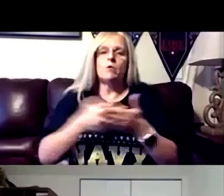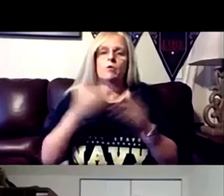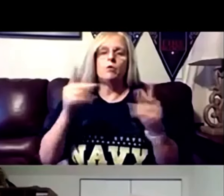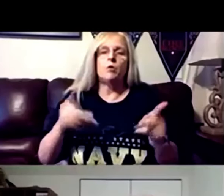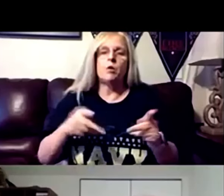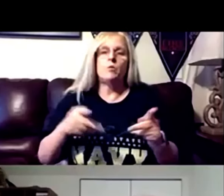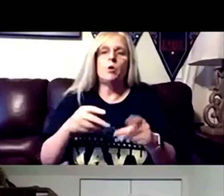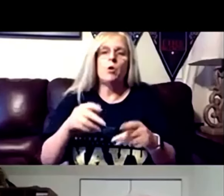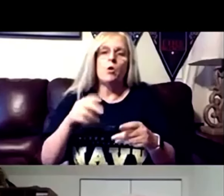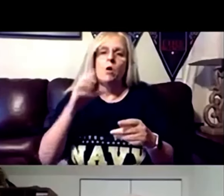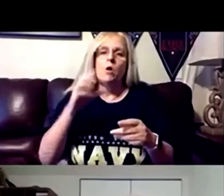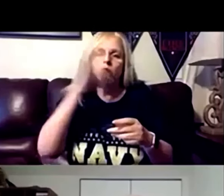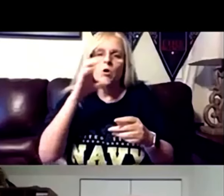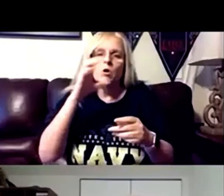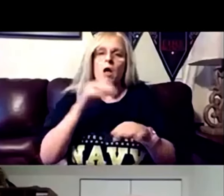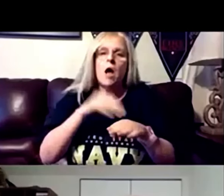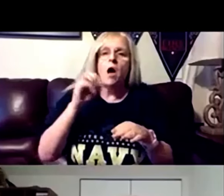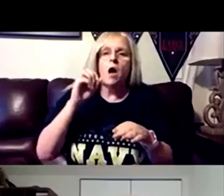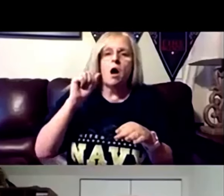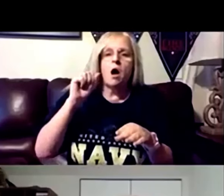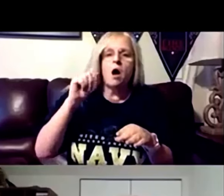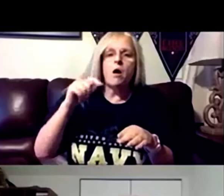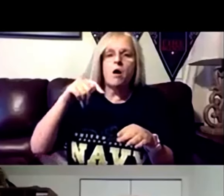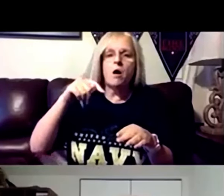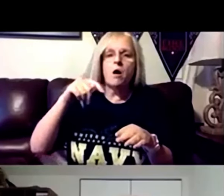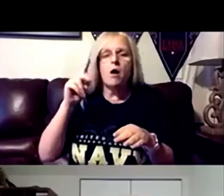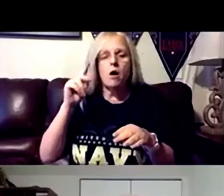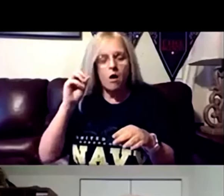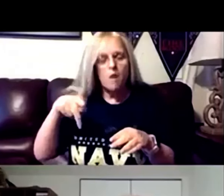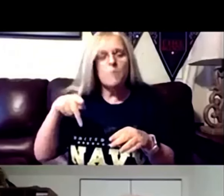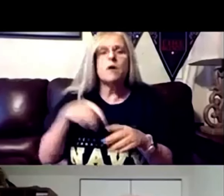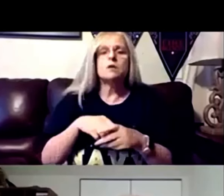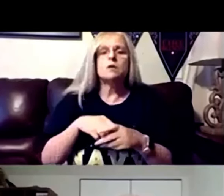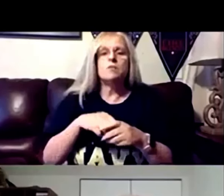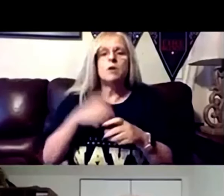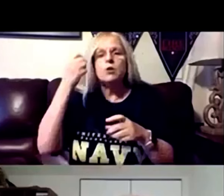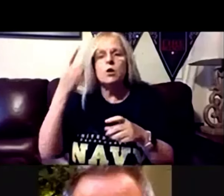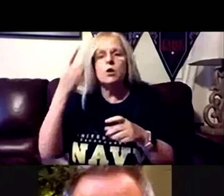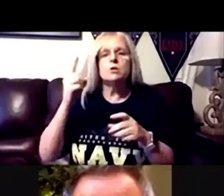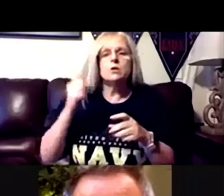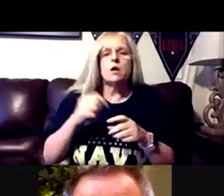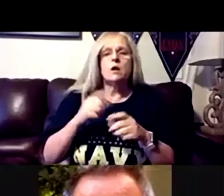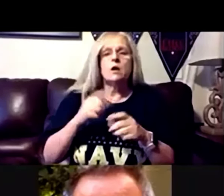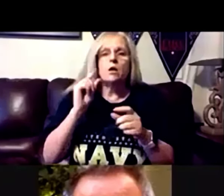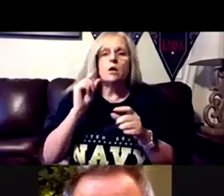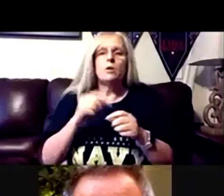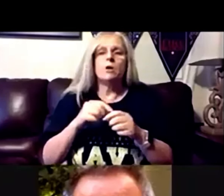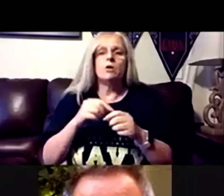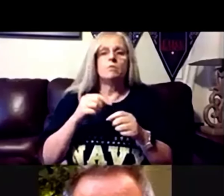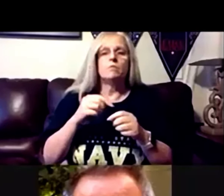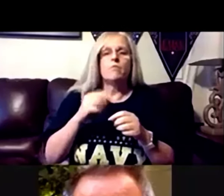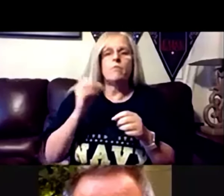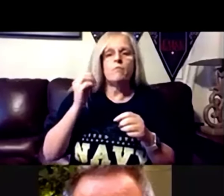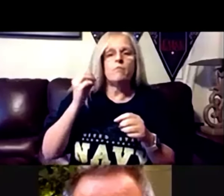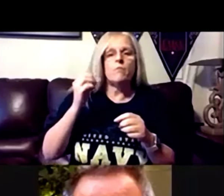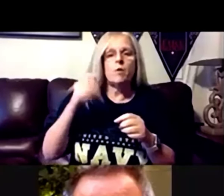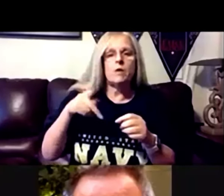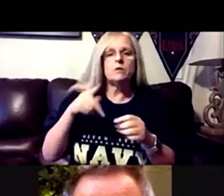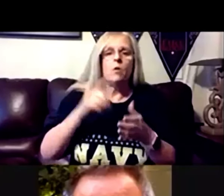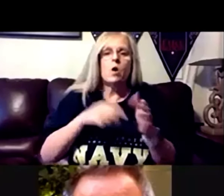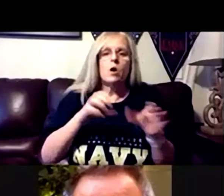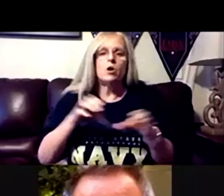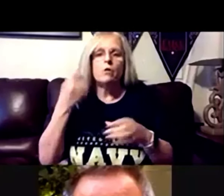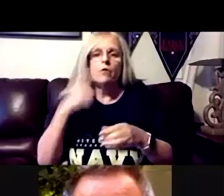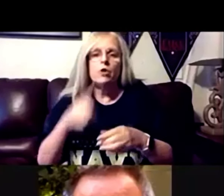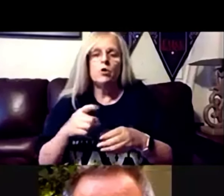exploring ONPASSIVE, and you're just starting to understand a little bit about ONPASSIVE and what it can do for you. And